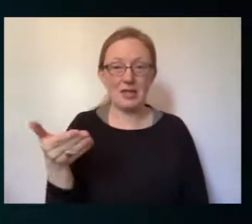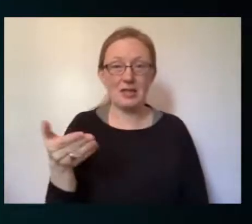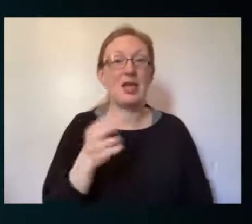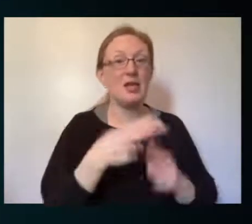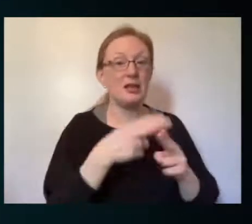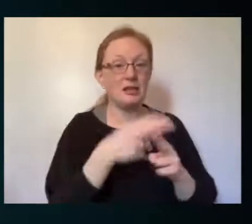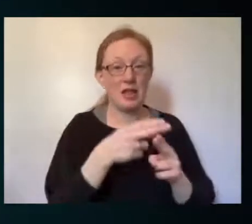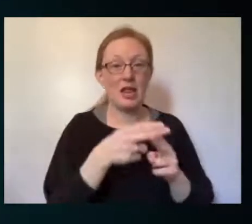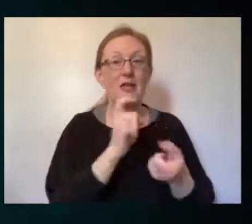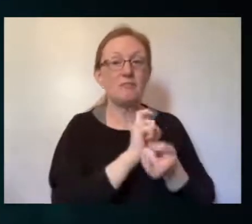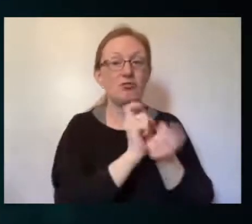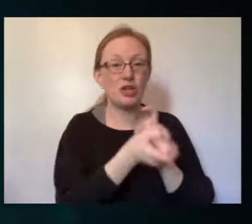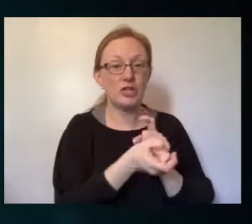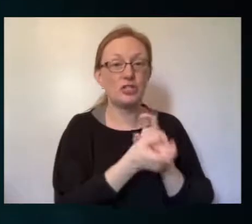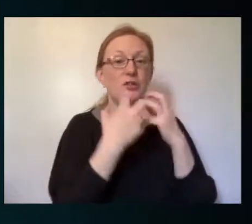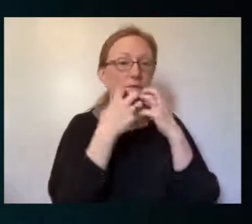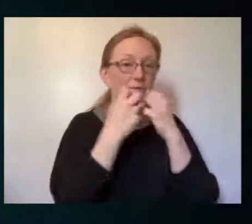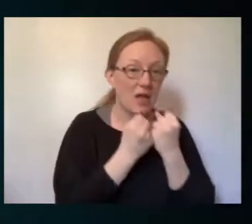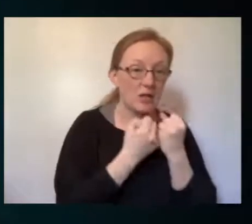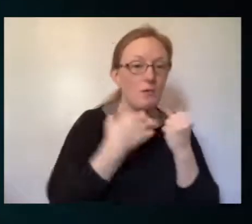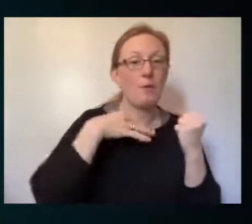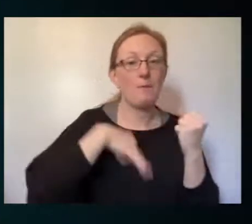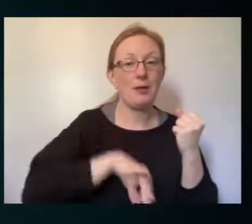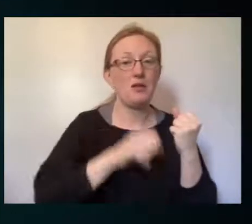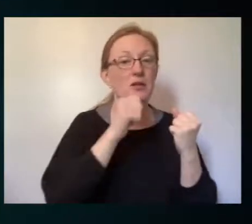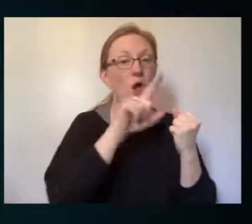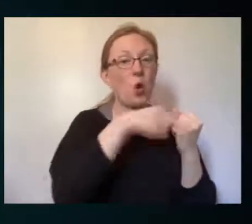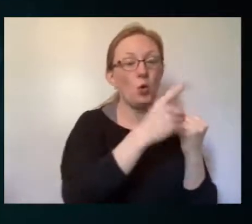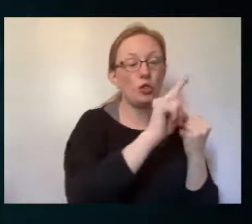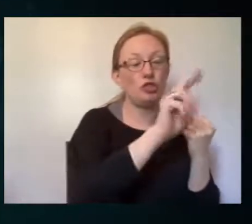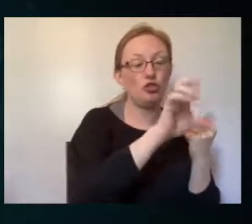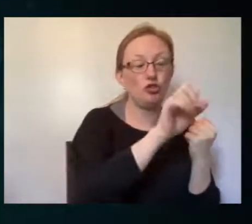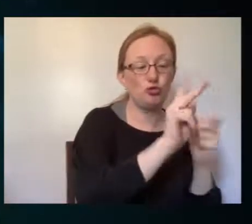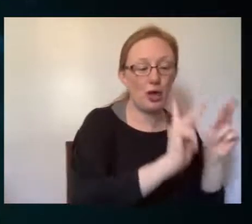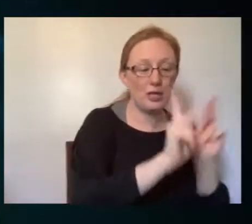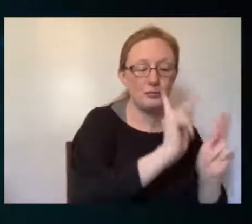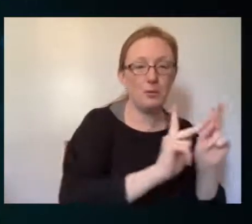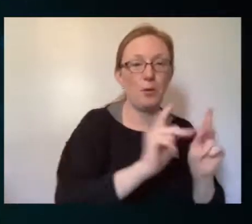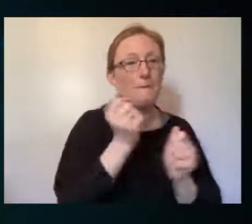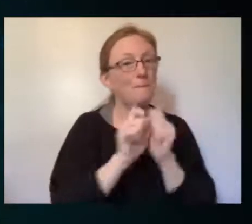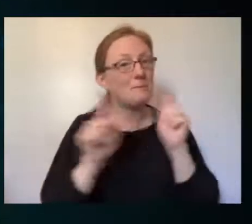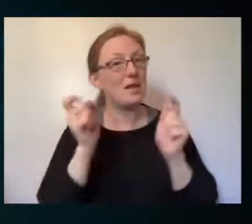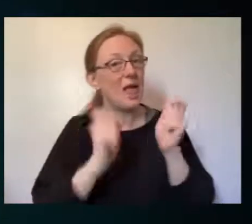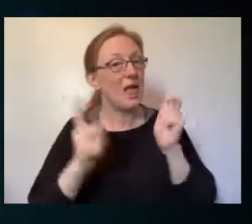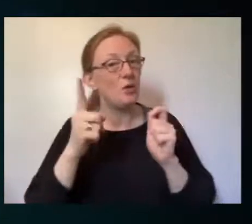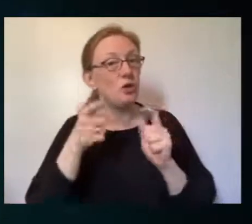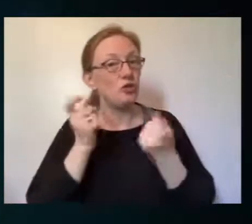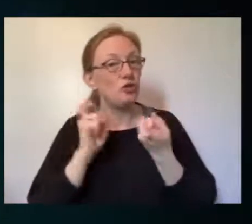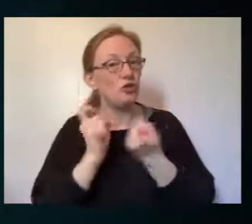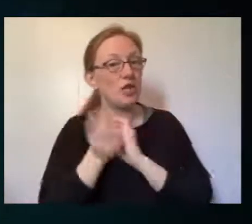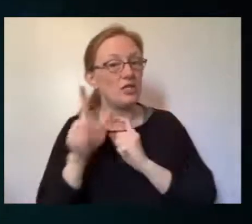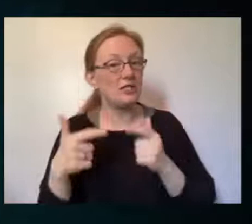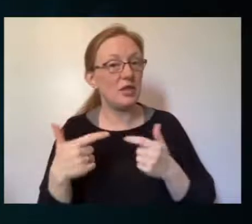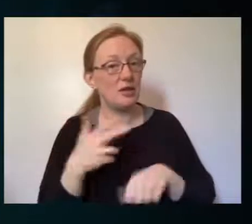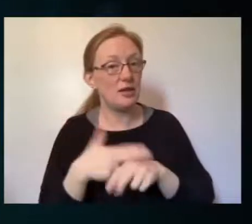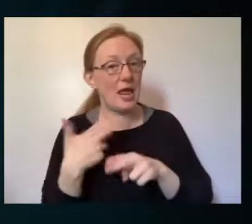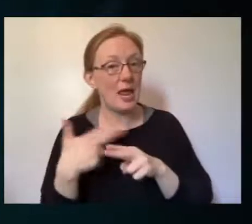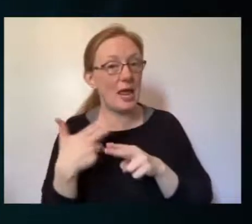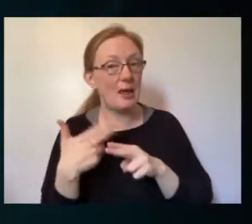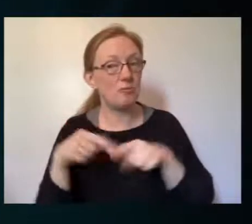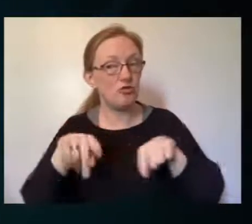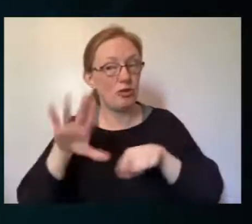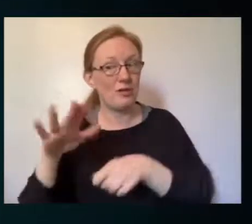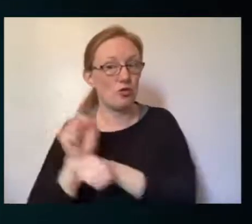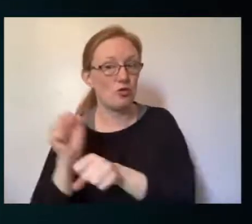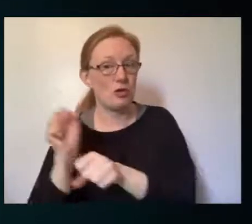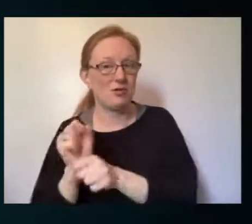desirable and valuable and beneficial to not just trans people, but to anybody who changes their name throughout their life and their career, which is many of us.